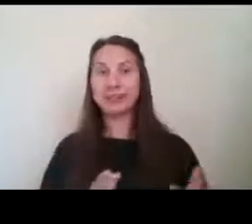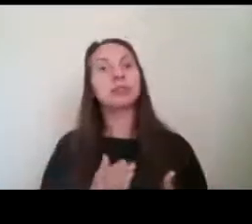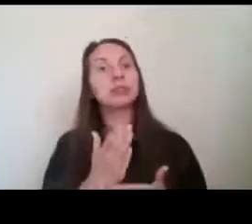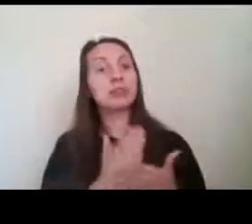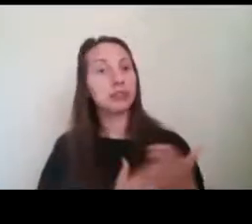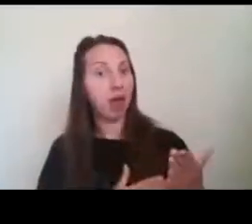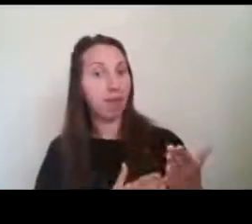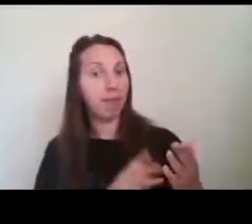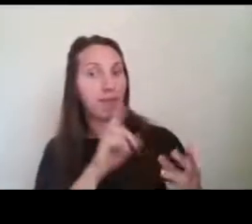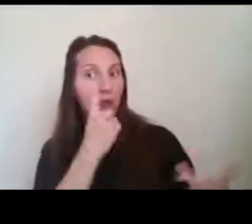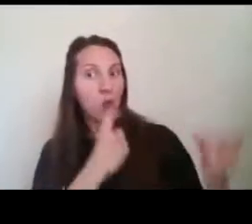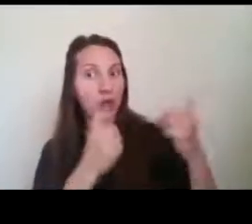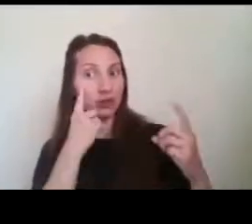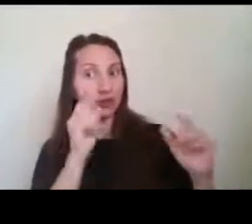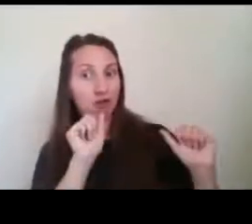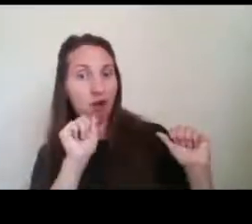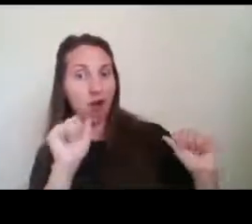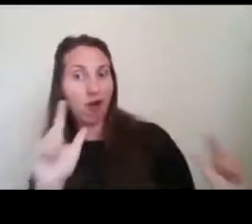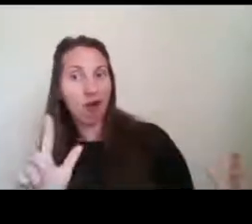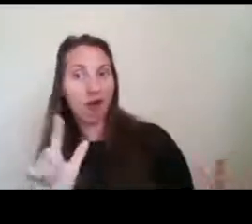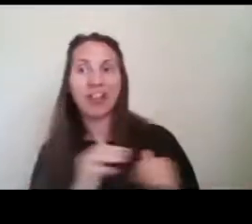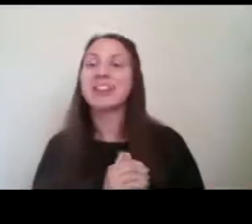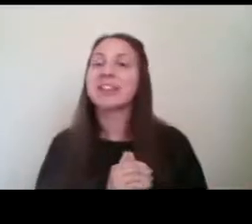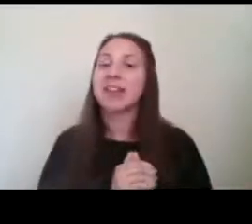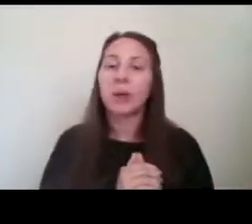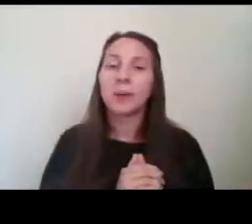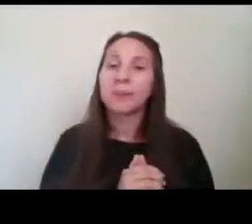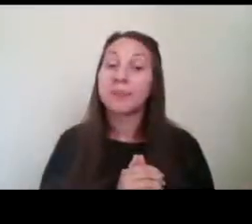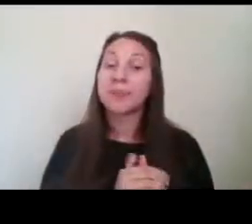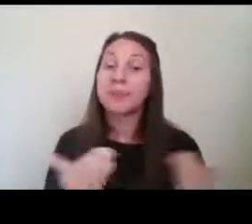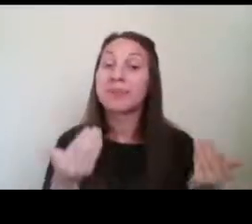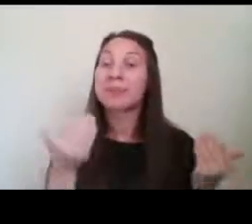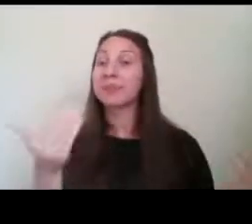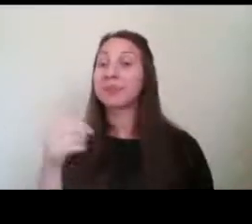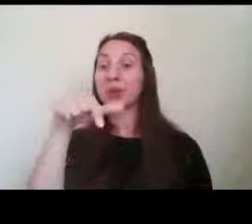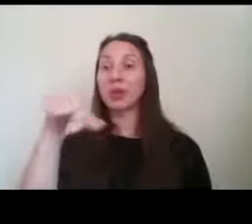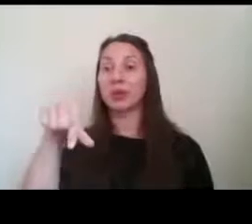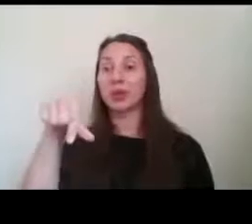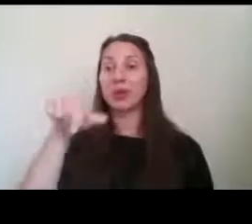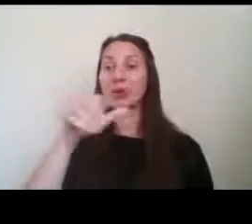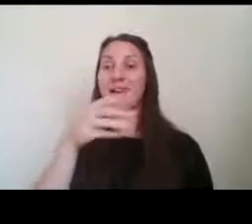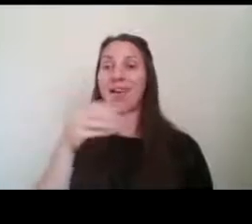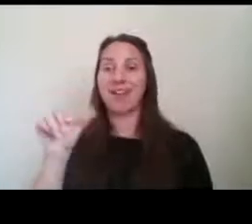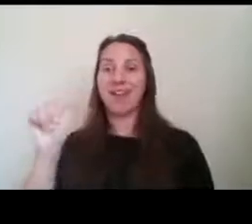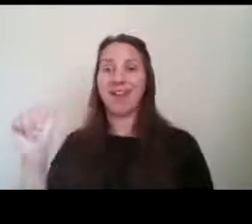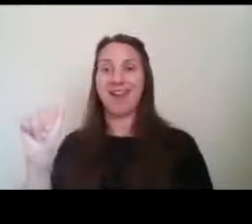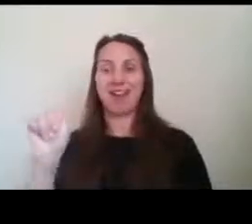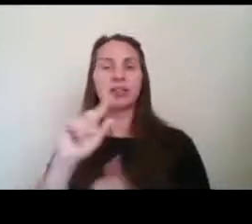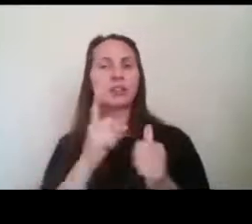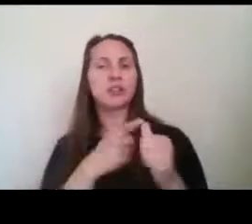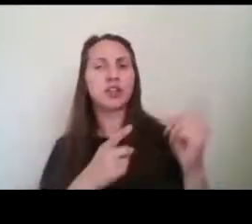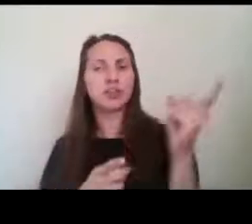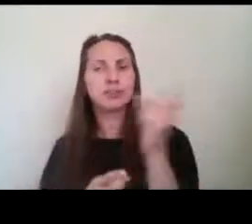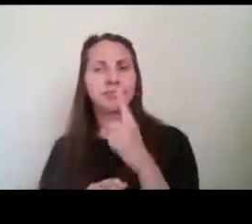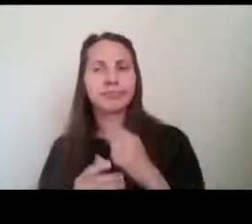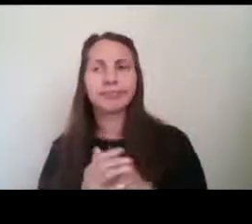them. And so we are going to go into Q&A. So the first question someone has is